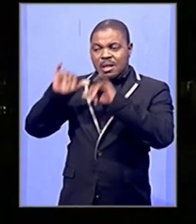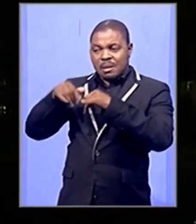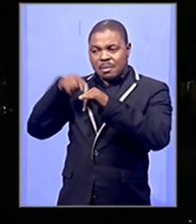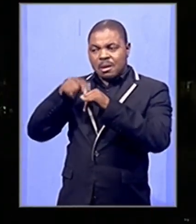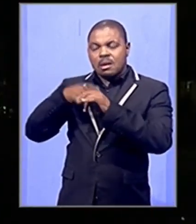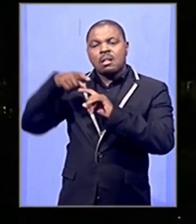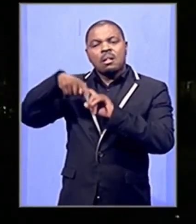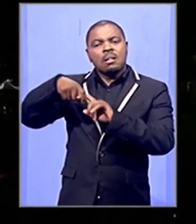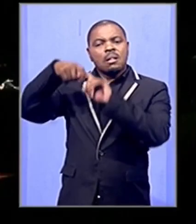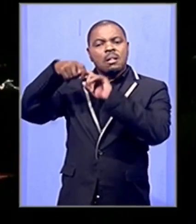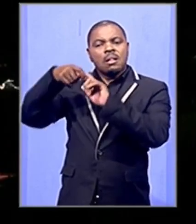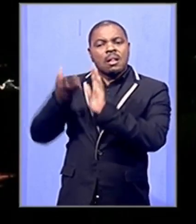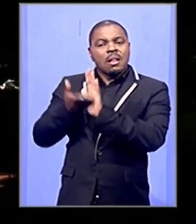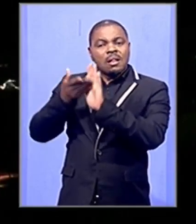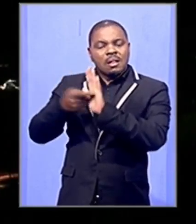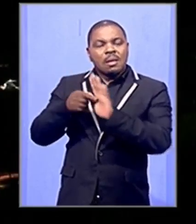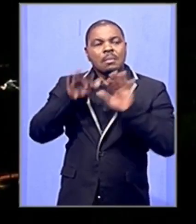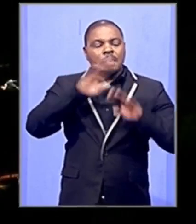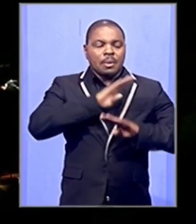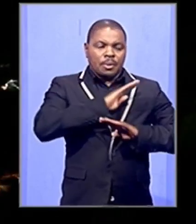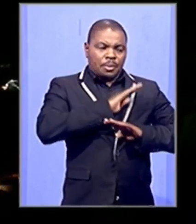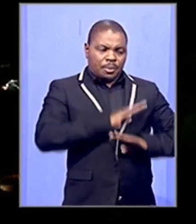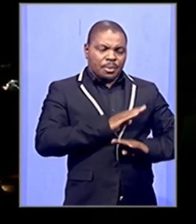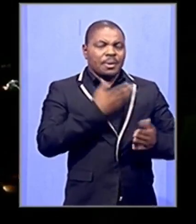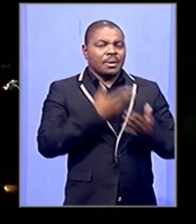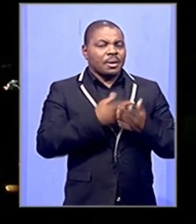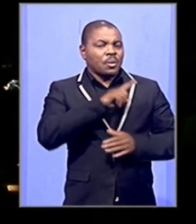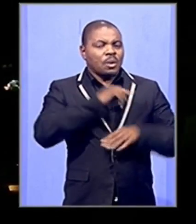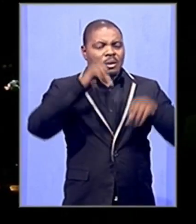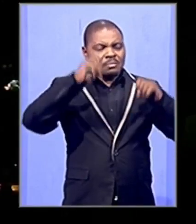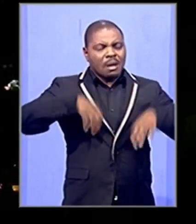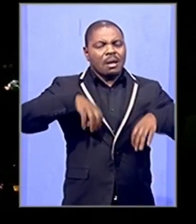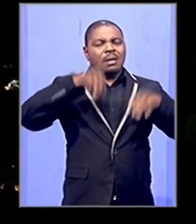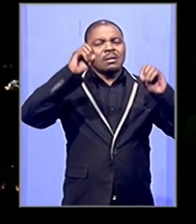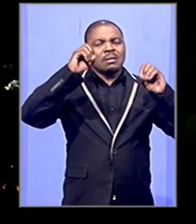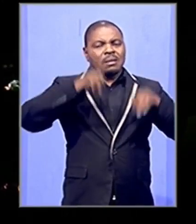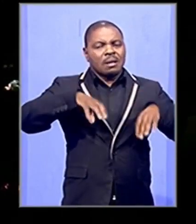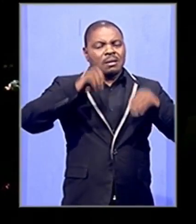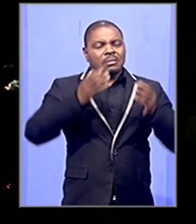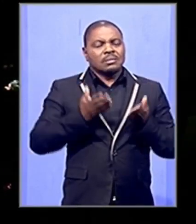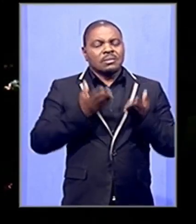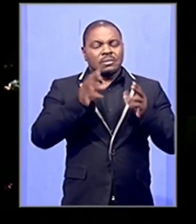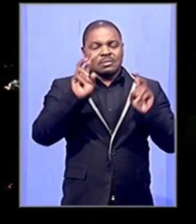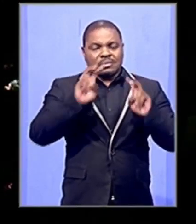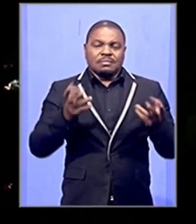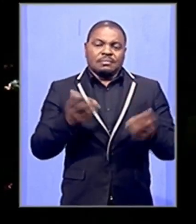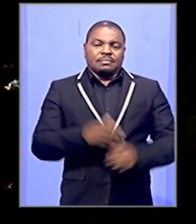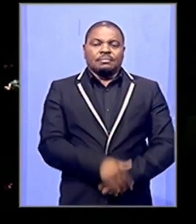mohato ona sena se tla imolla baahi bothateng ba ho kgaolwa kgafetsa ha phepelo ya motlakase.